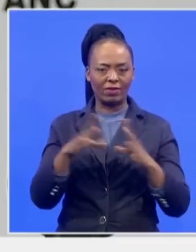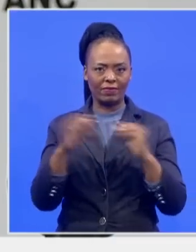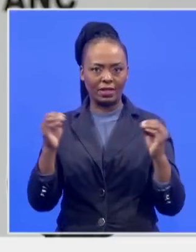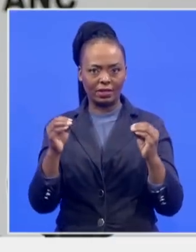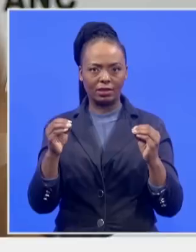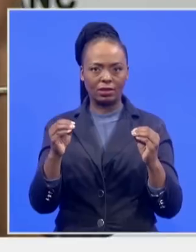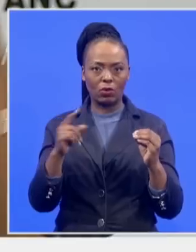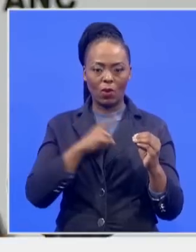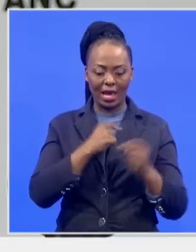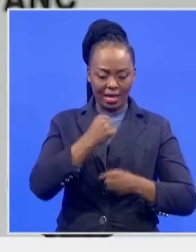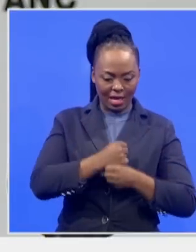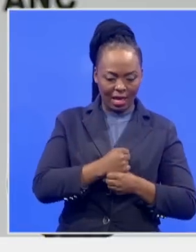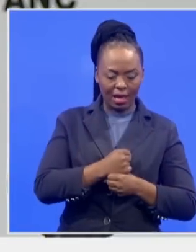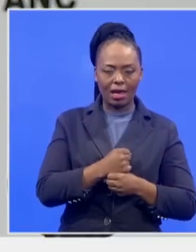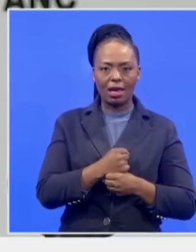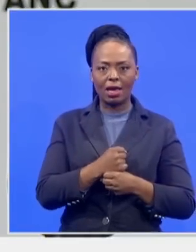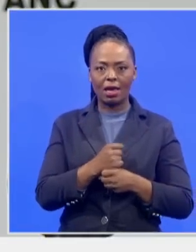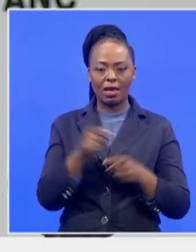and cross June